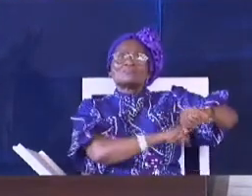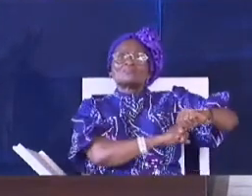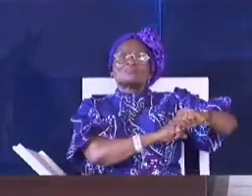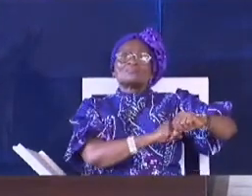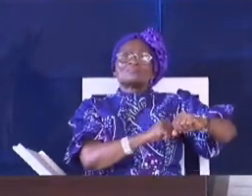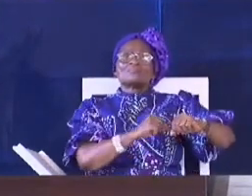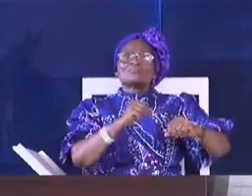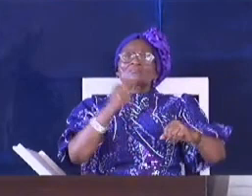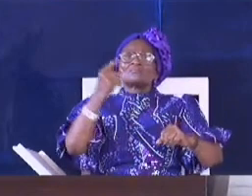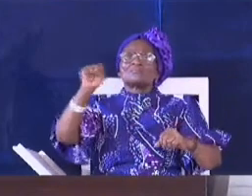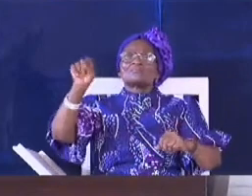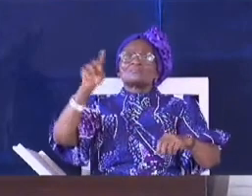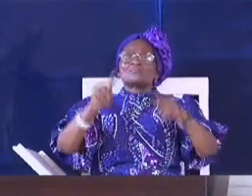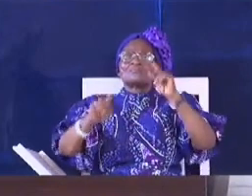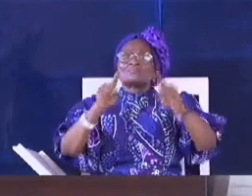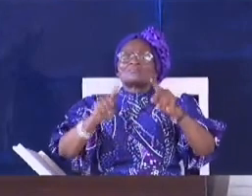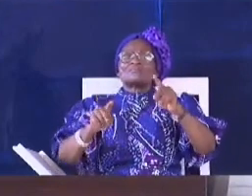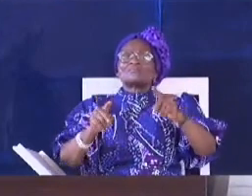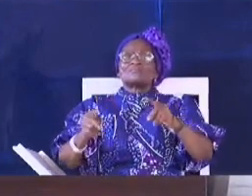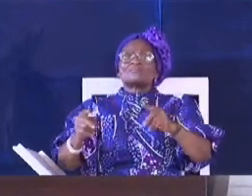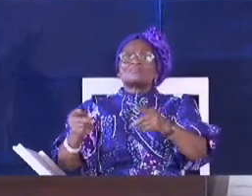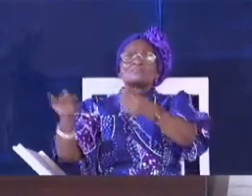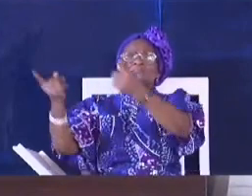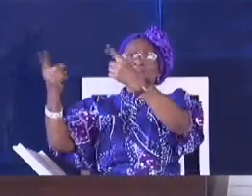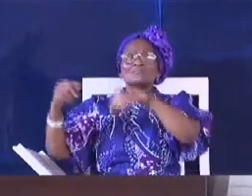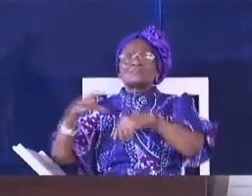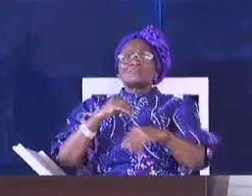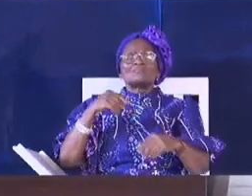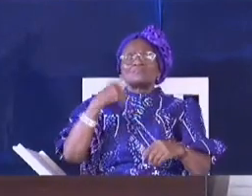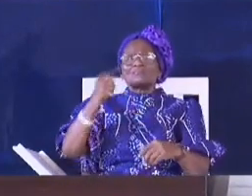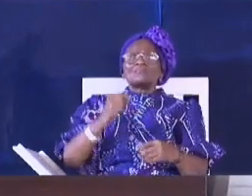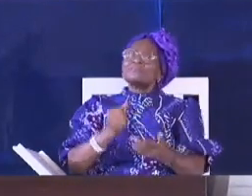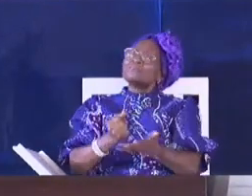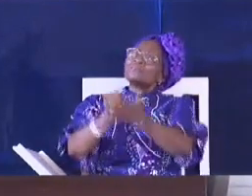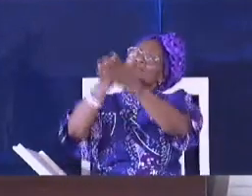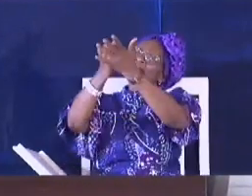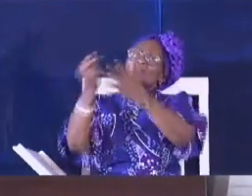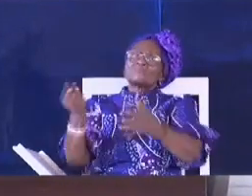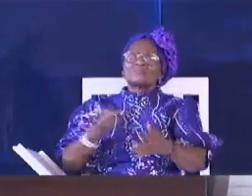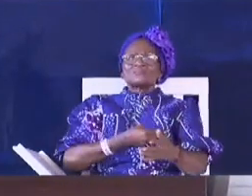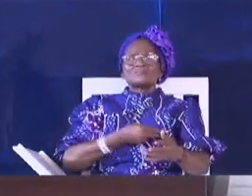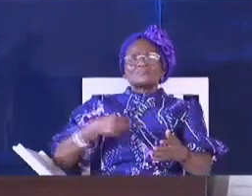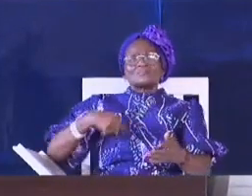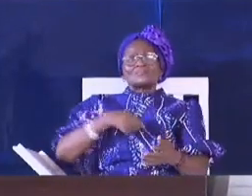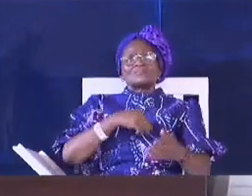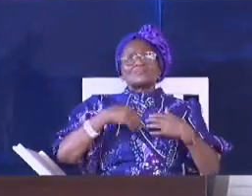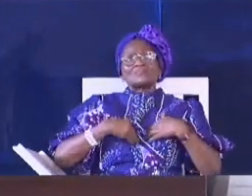the people in Jericho came and said, help us. We have a problem.